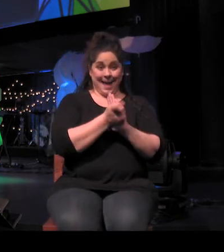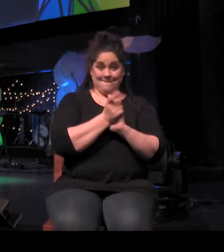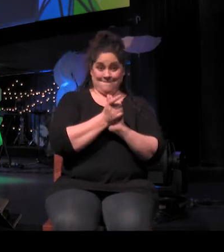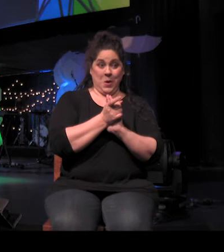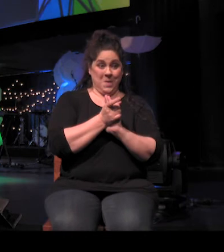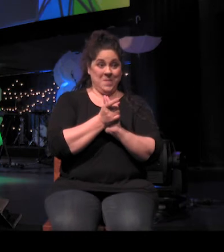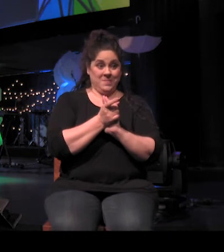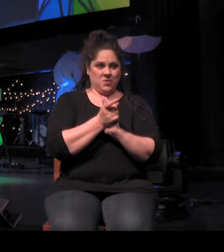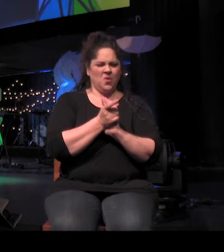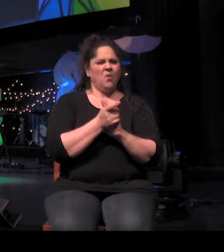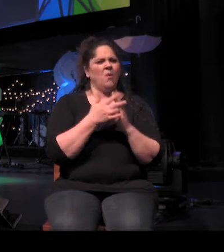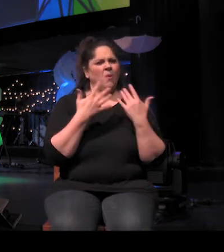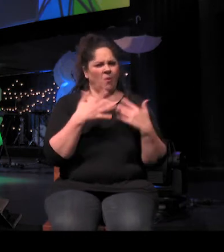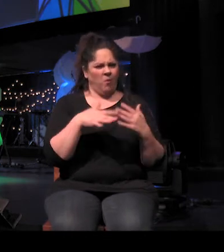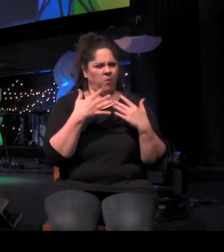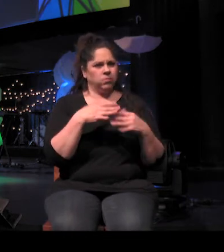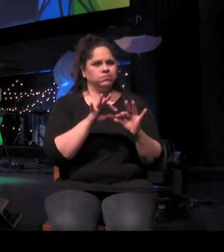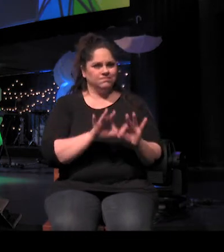Peter.